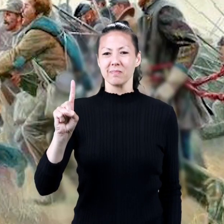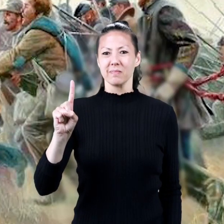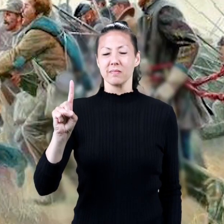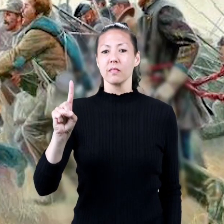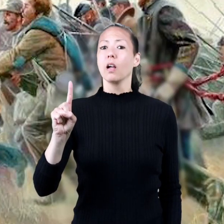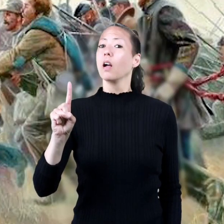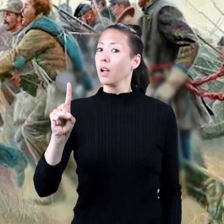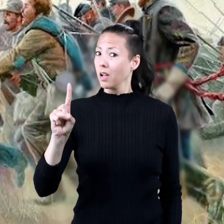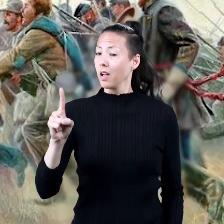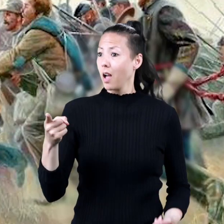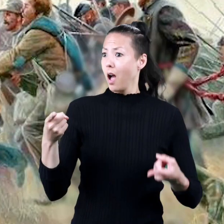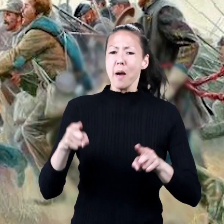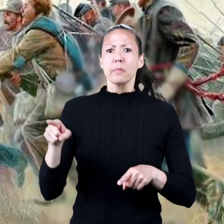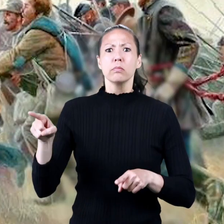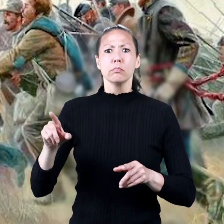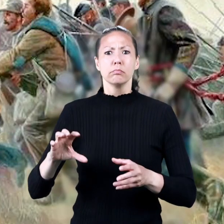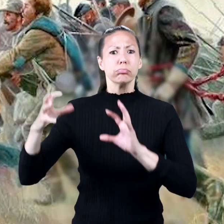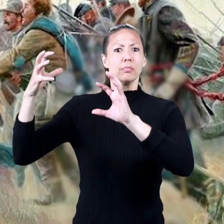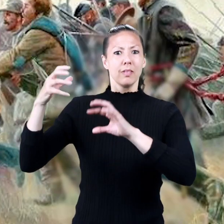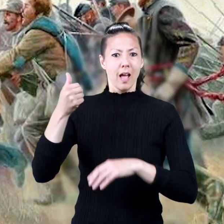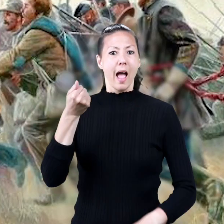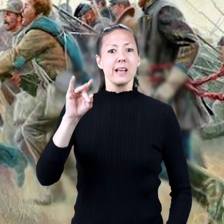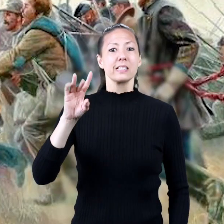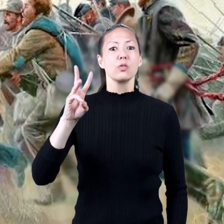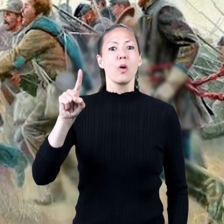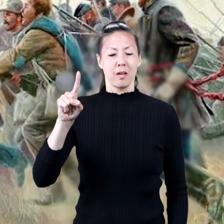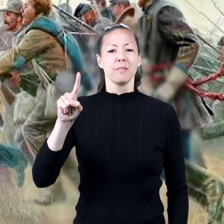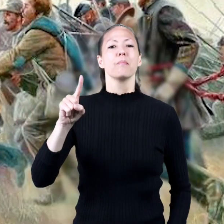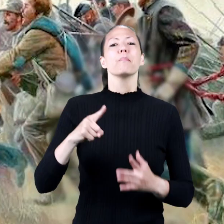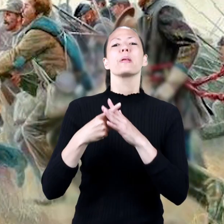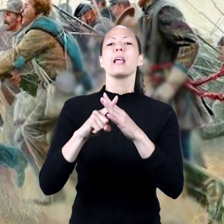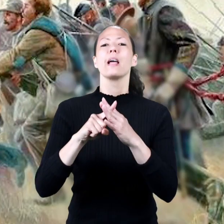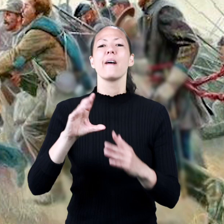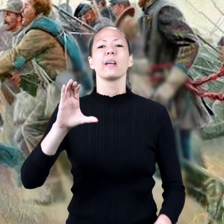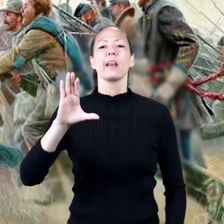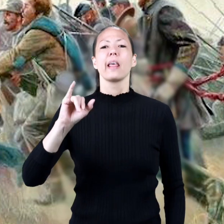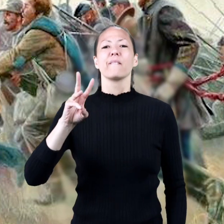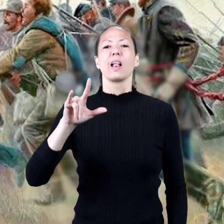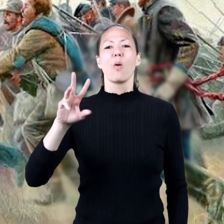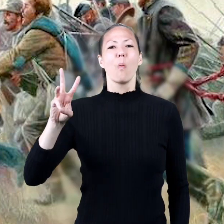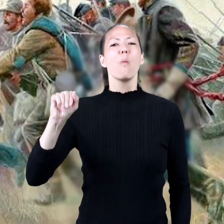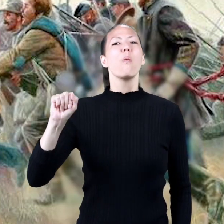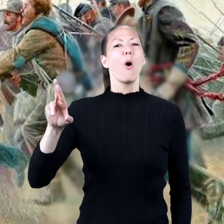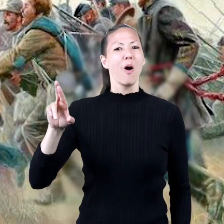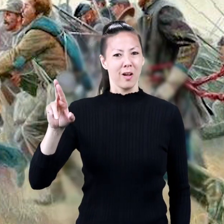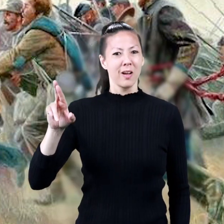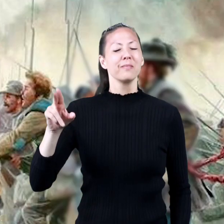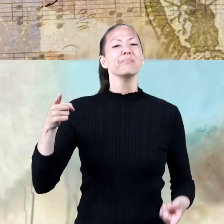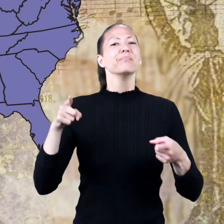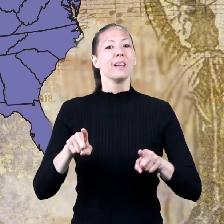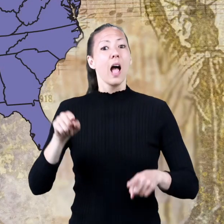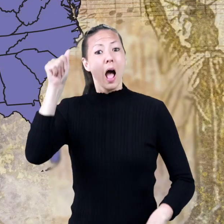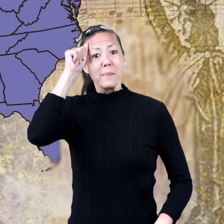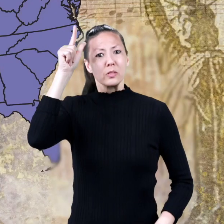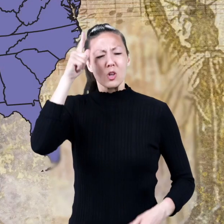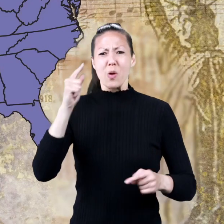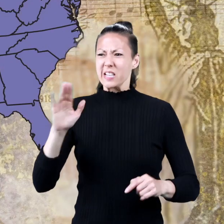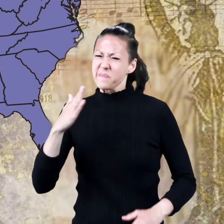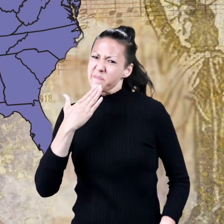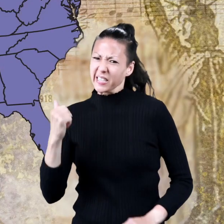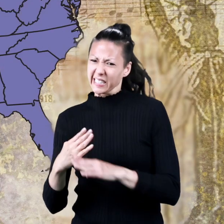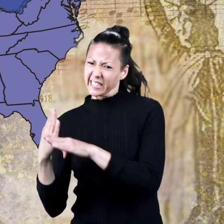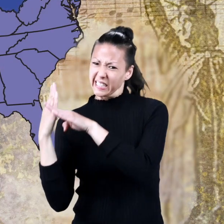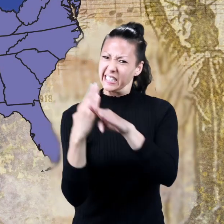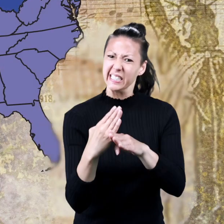1861 also marked the beginning of the Civil War, which Lincoln tried his best to prevent. Because of the